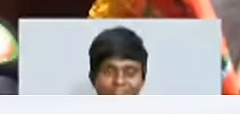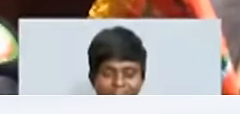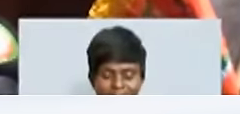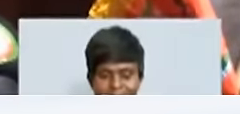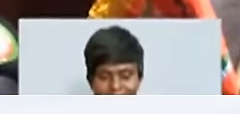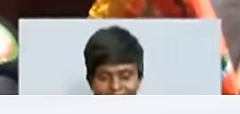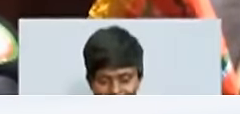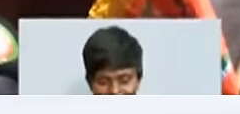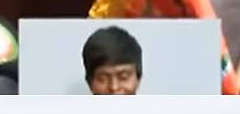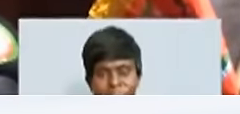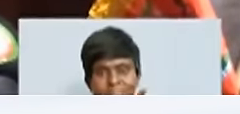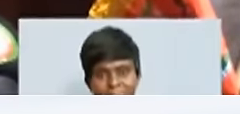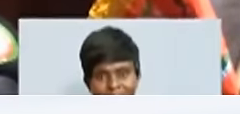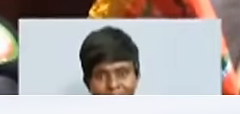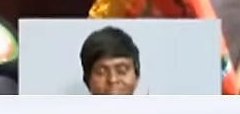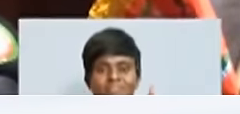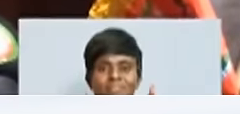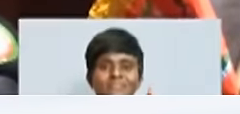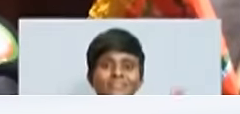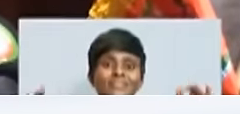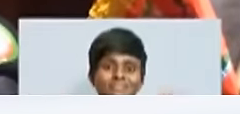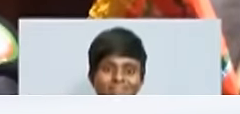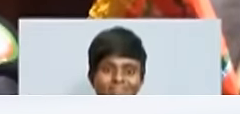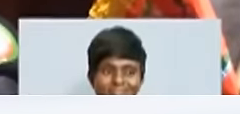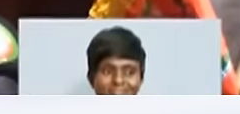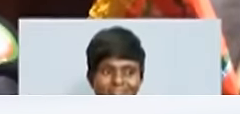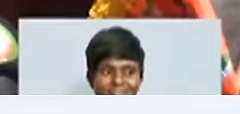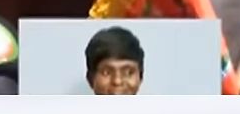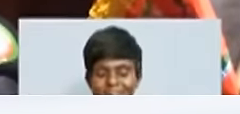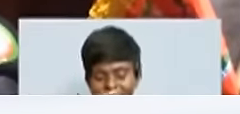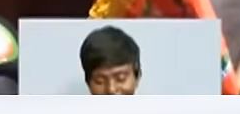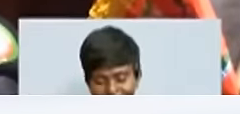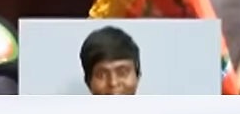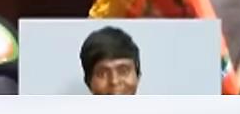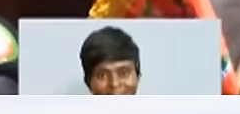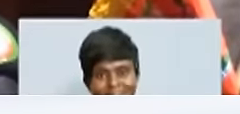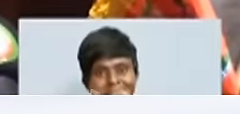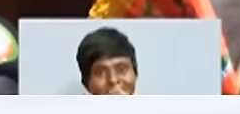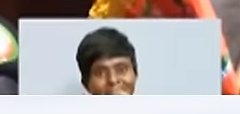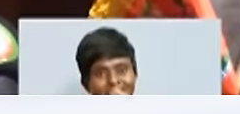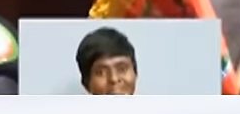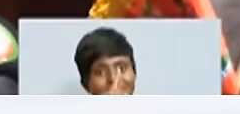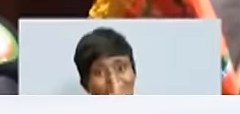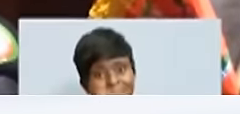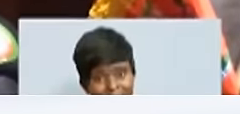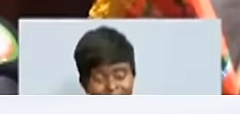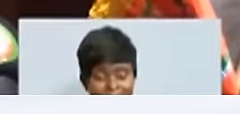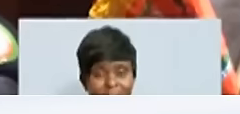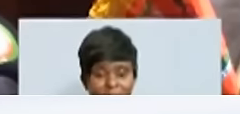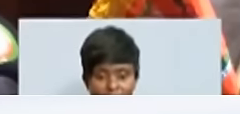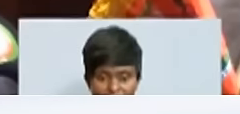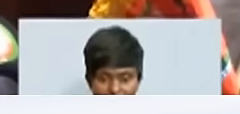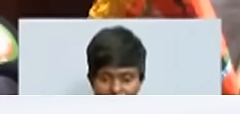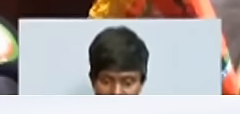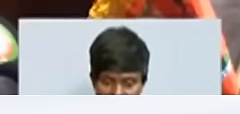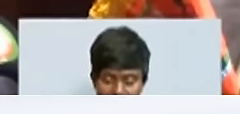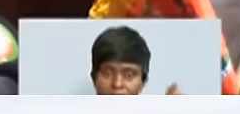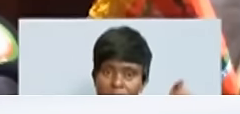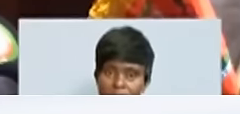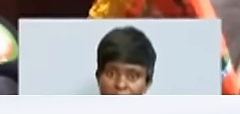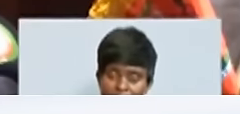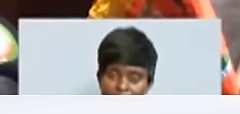within our democratic dispensation. We must work to do good to each other within our